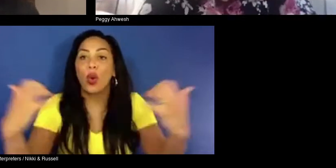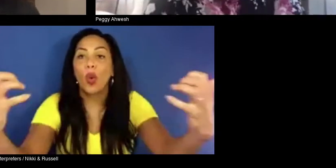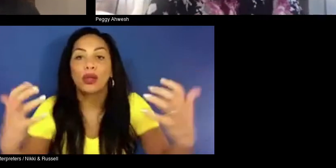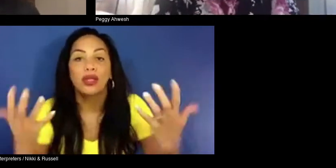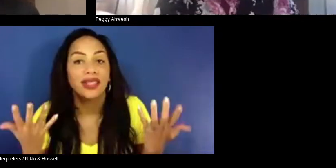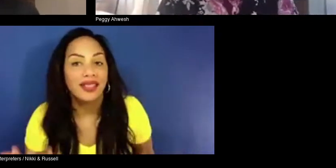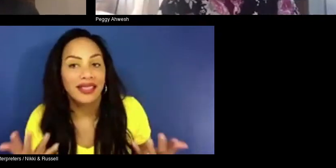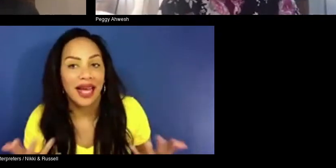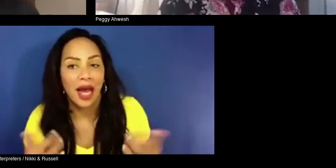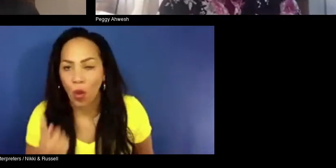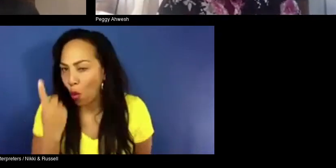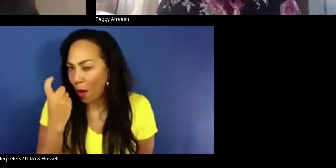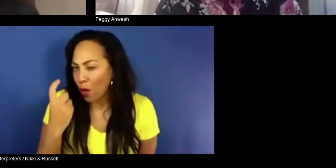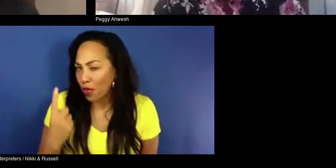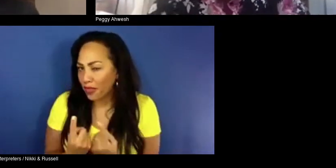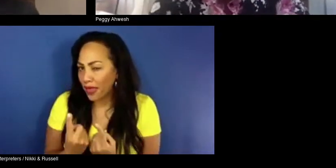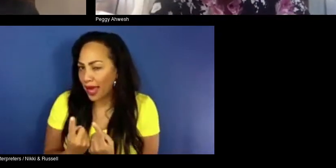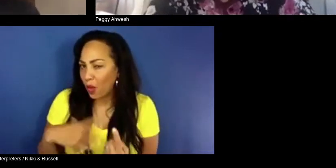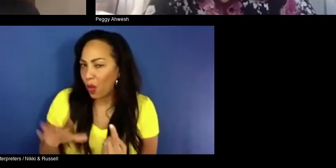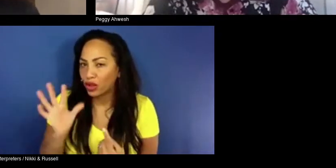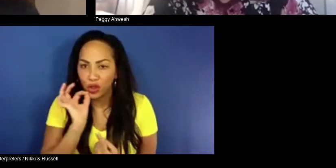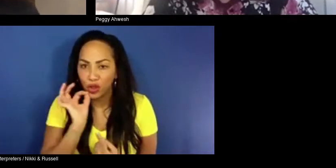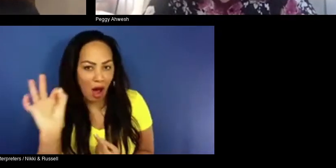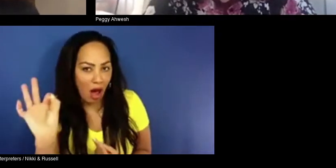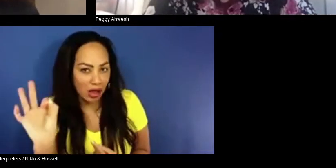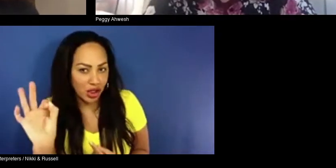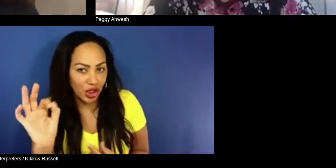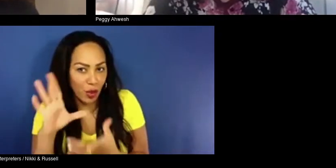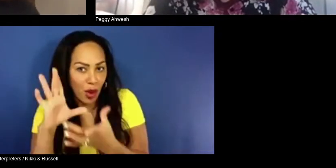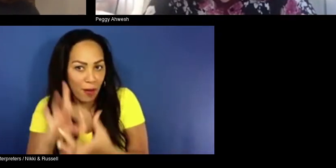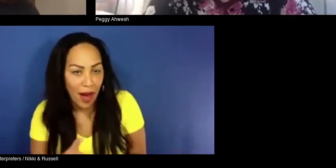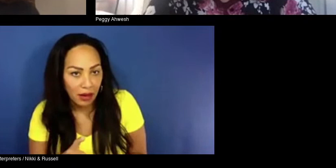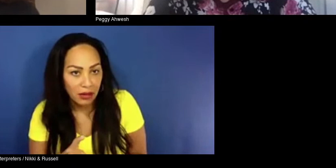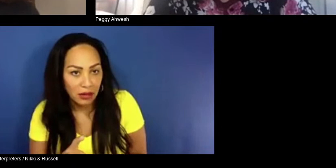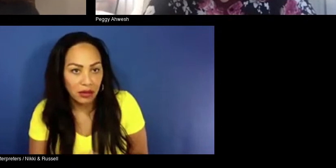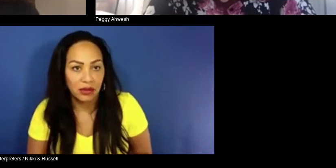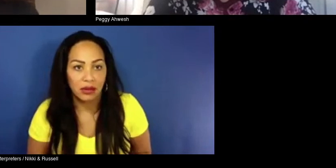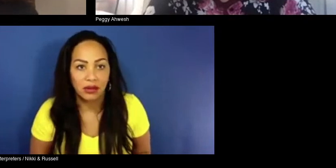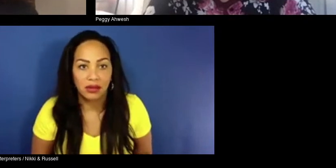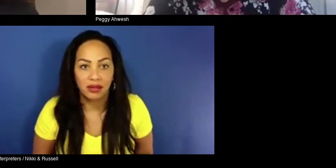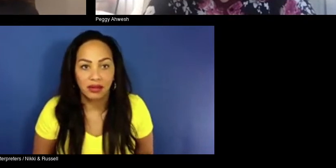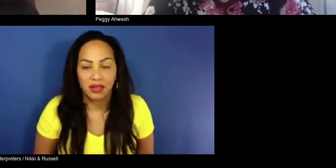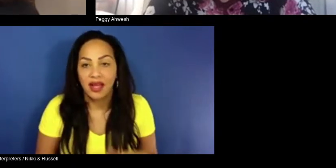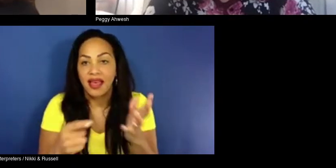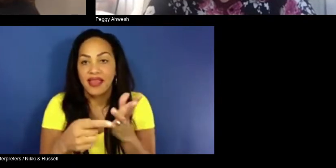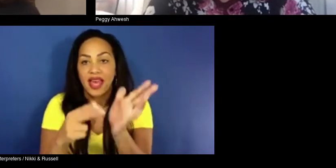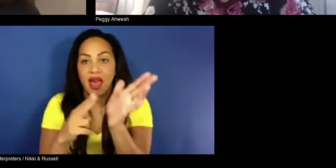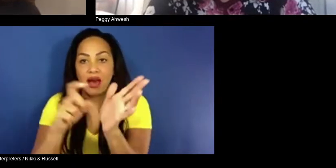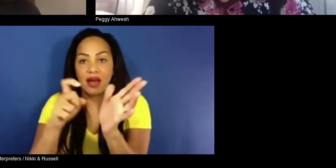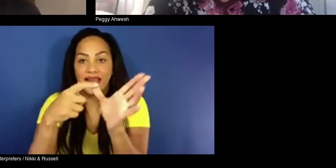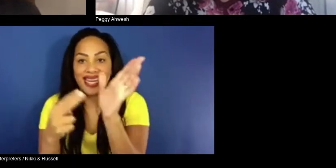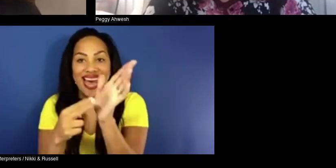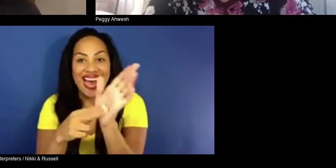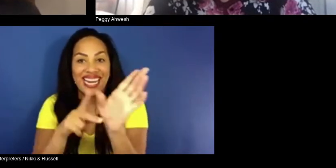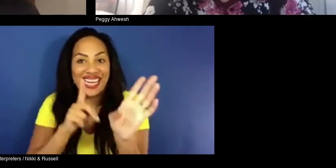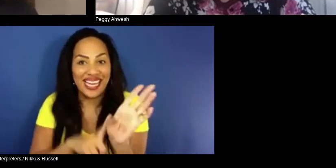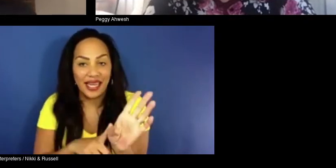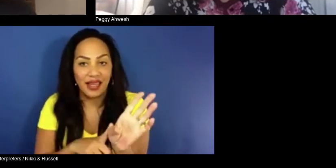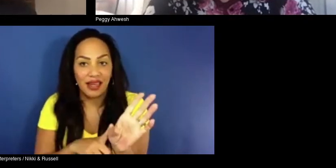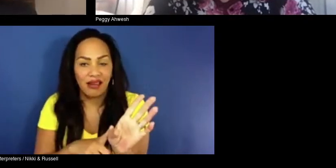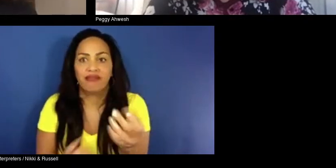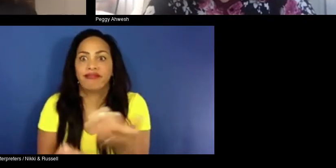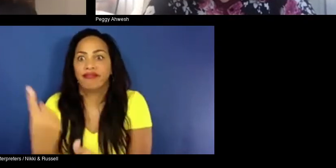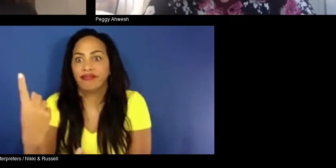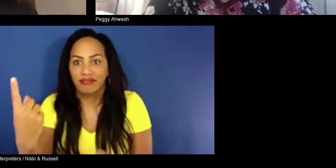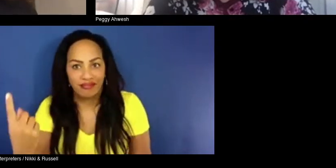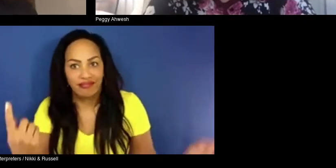about is if the uncanny is an important category for you, because when